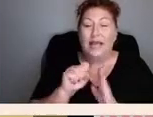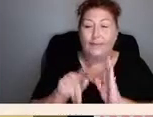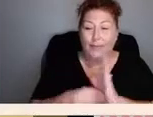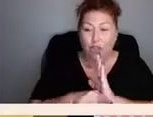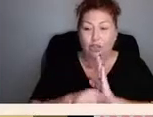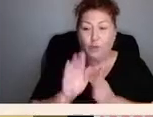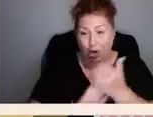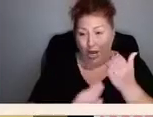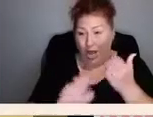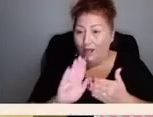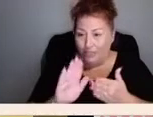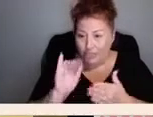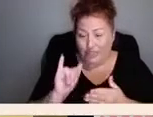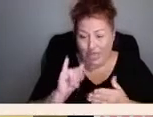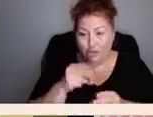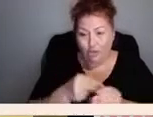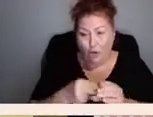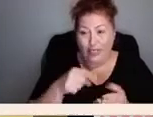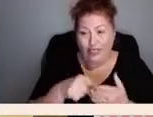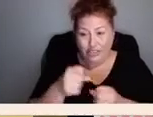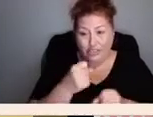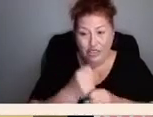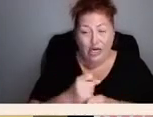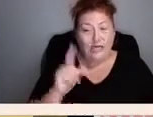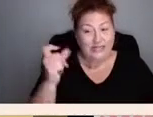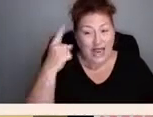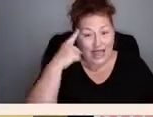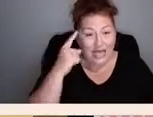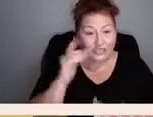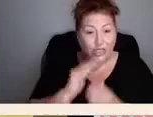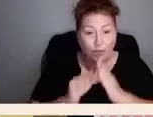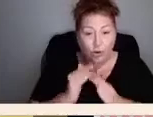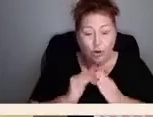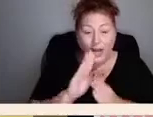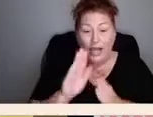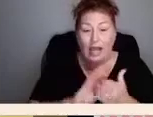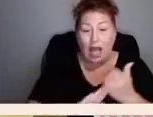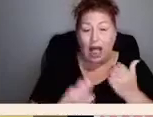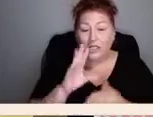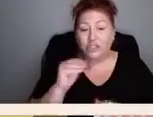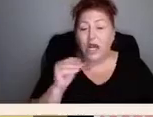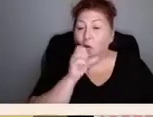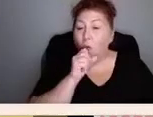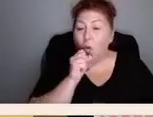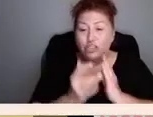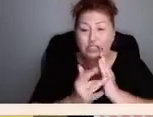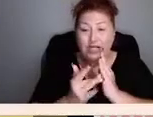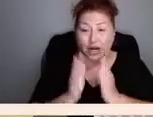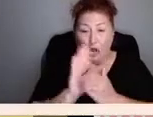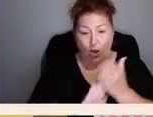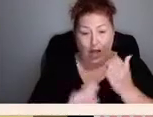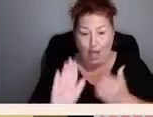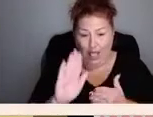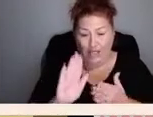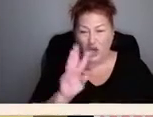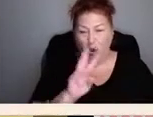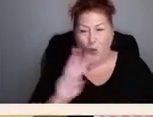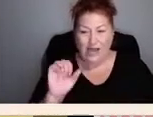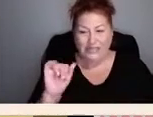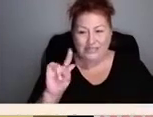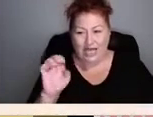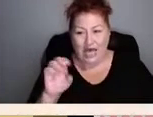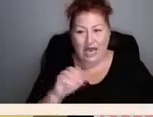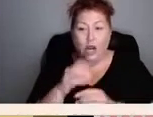College, who came on this year, Tallahassee Community College, and Orange Technical College, West Side in